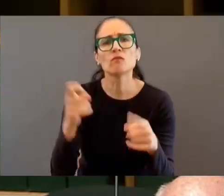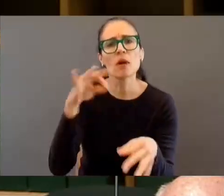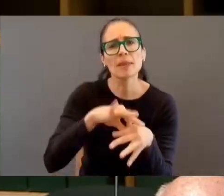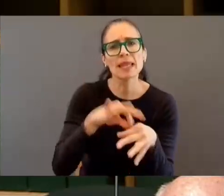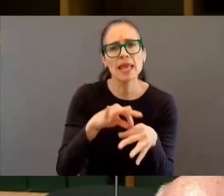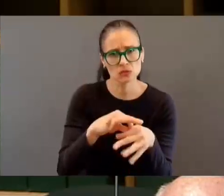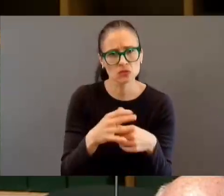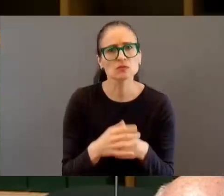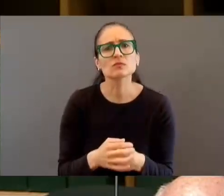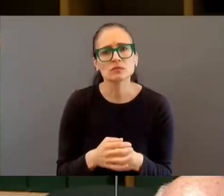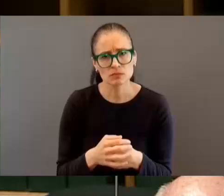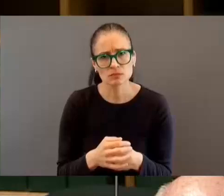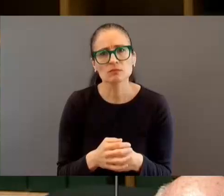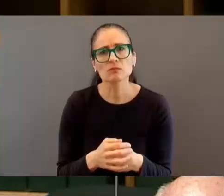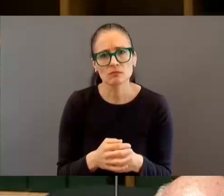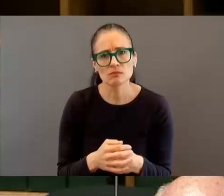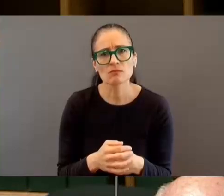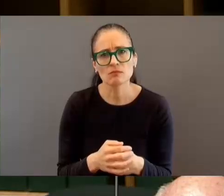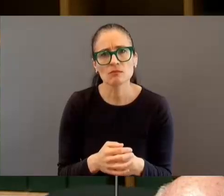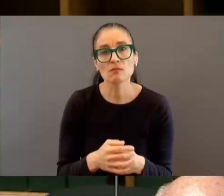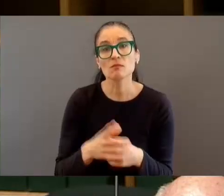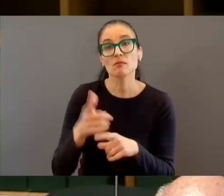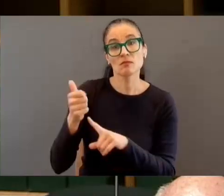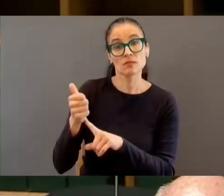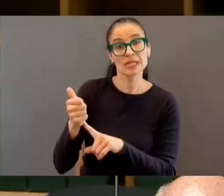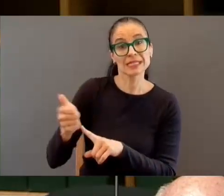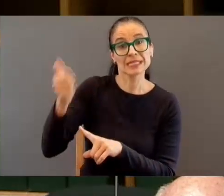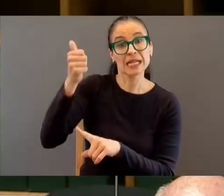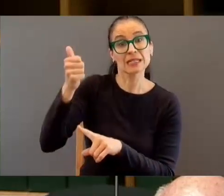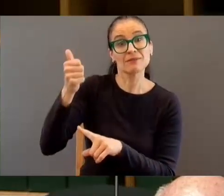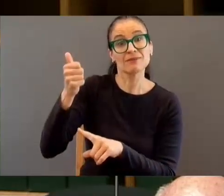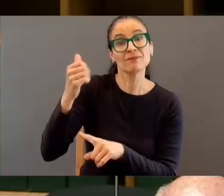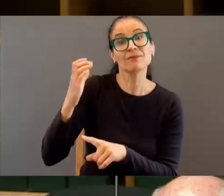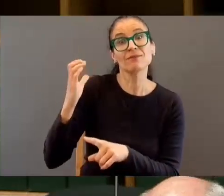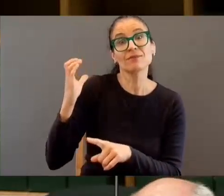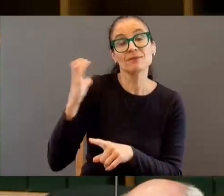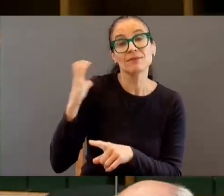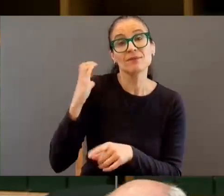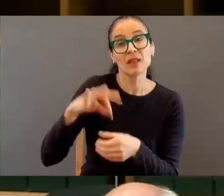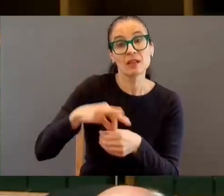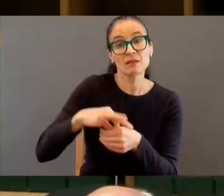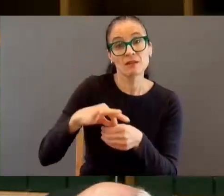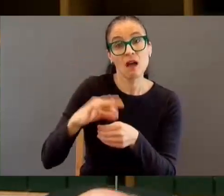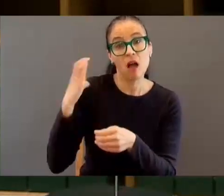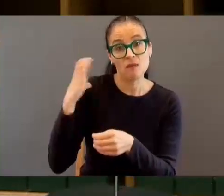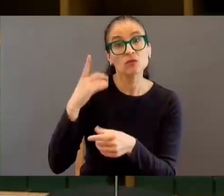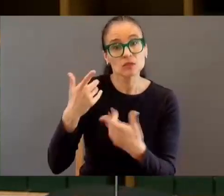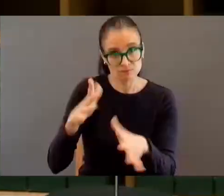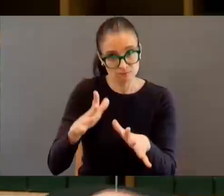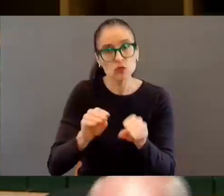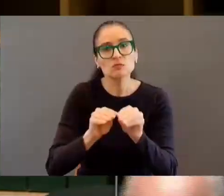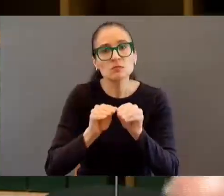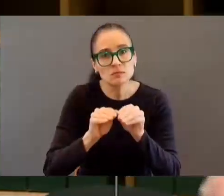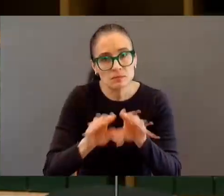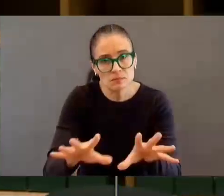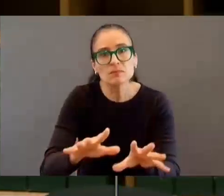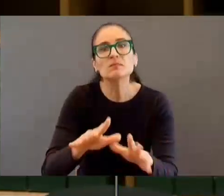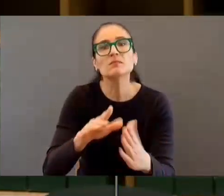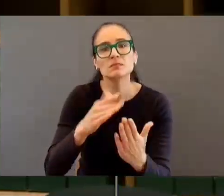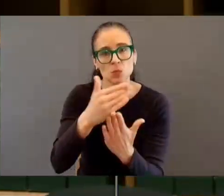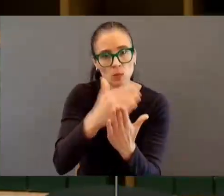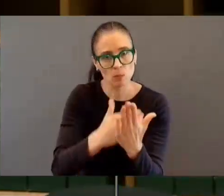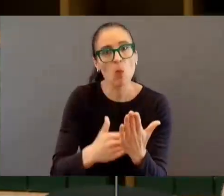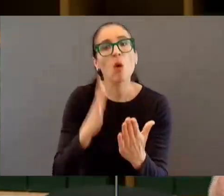Officer released their first one. I'll be following the subsequent ones, and every time that happens, we make and look to see if